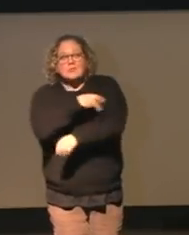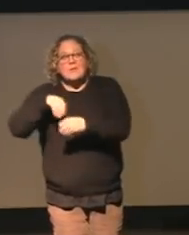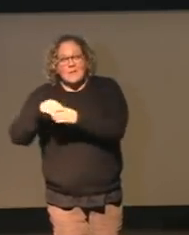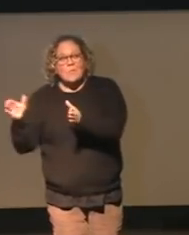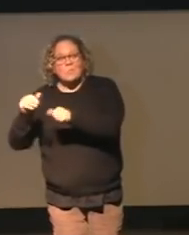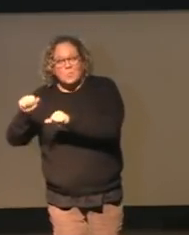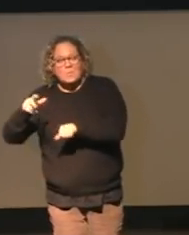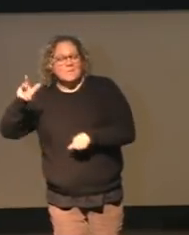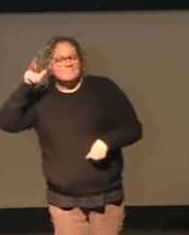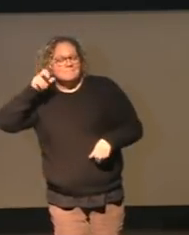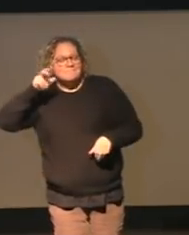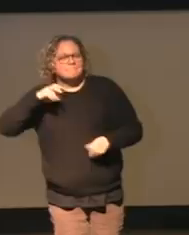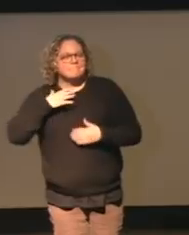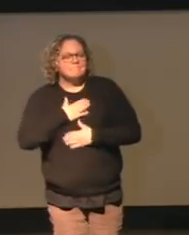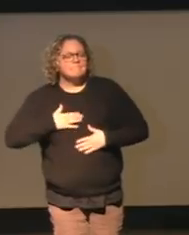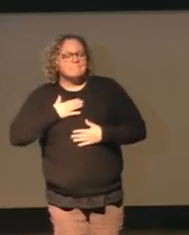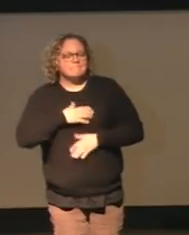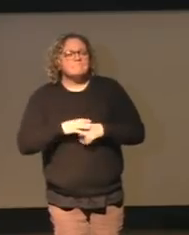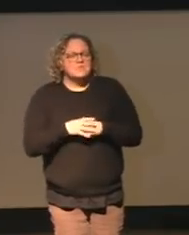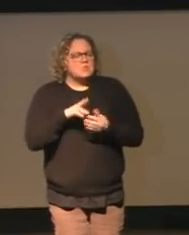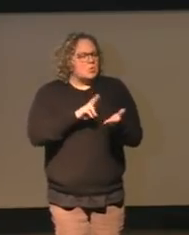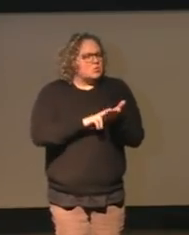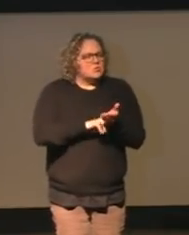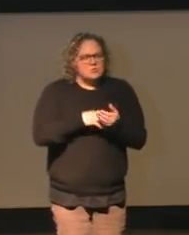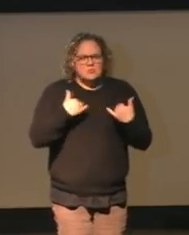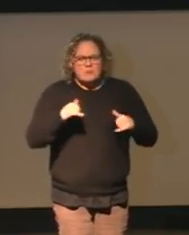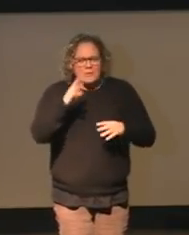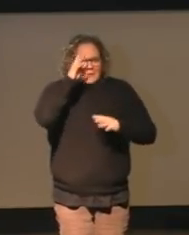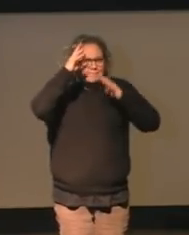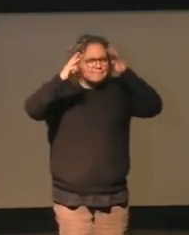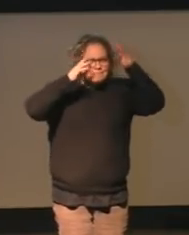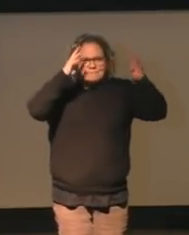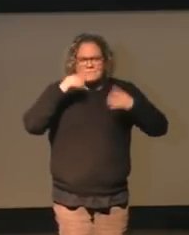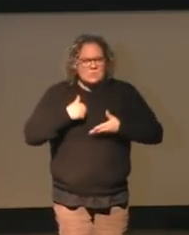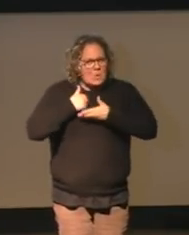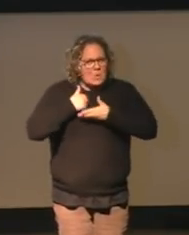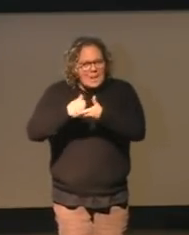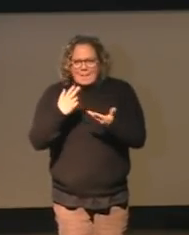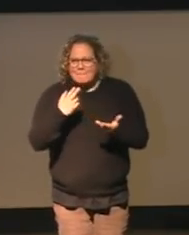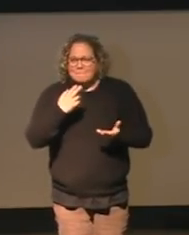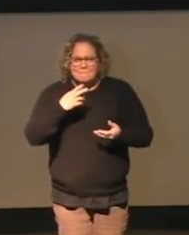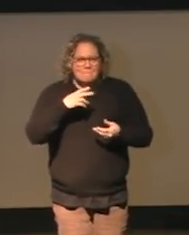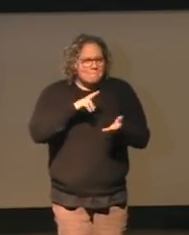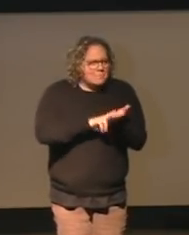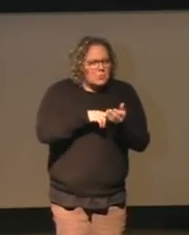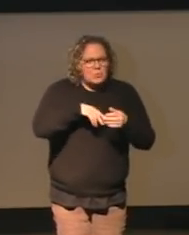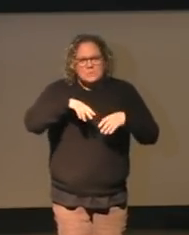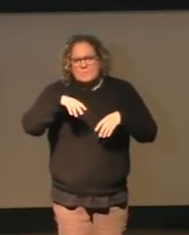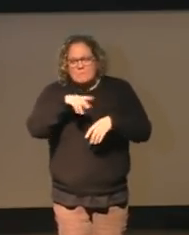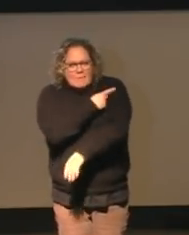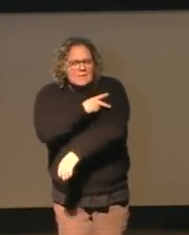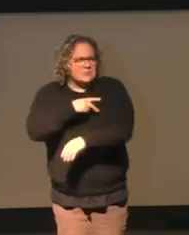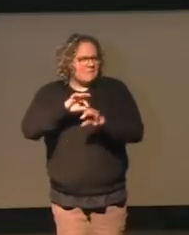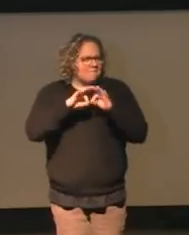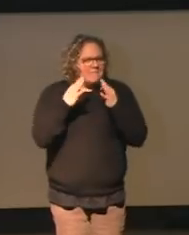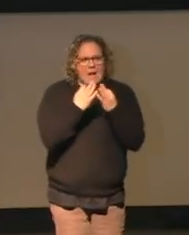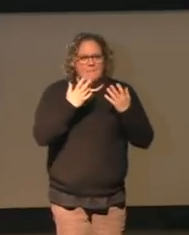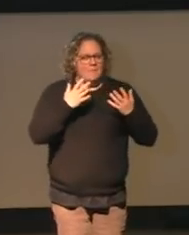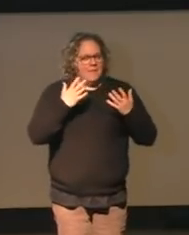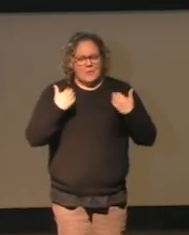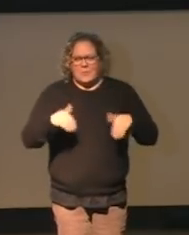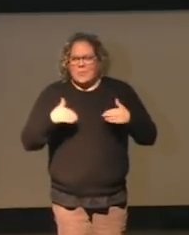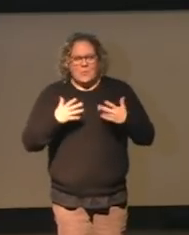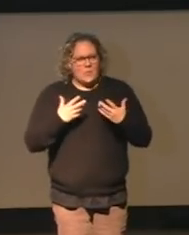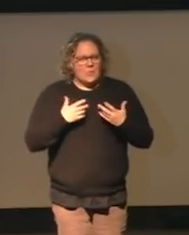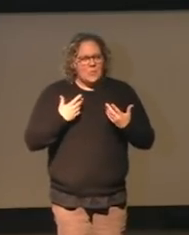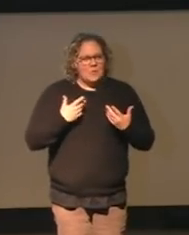be able to fill in gaps in care and needs for patients and families is just so important. Often the technology with iPhones